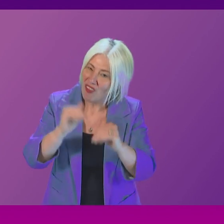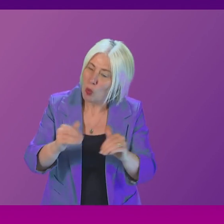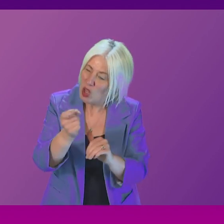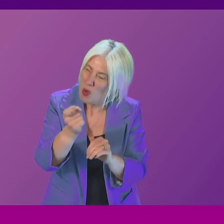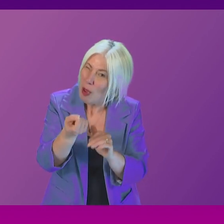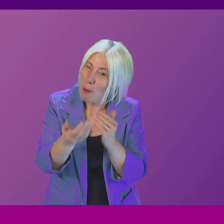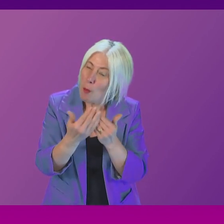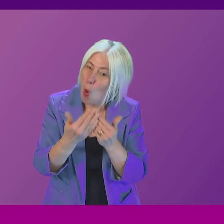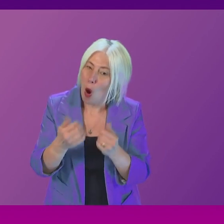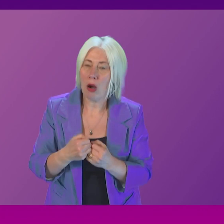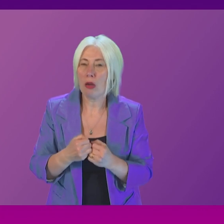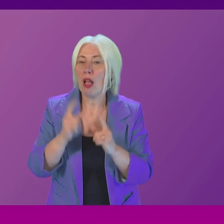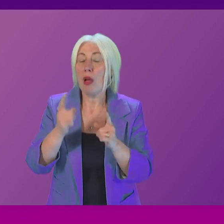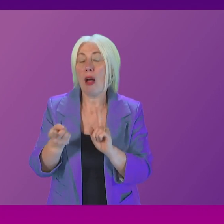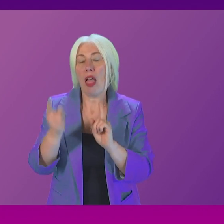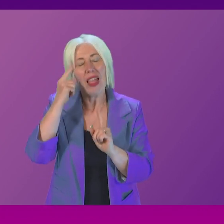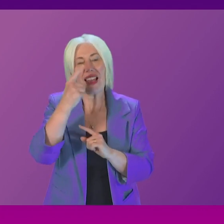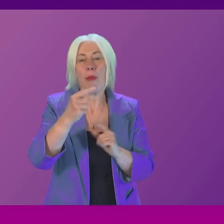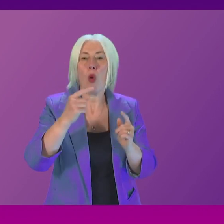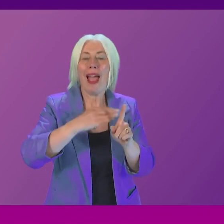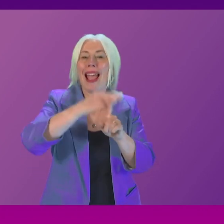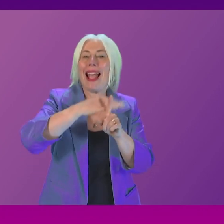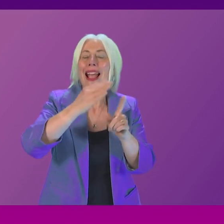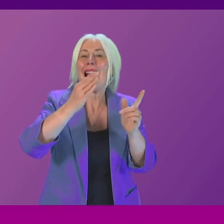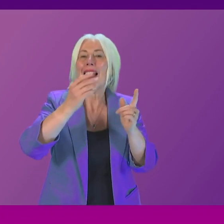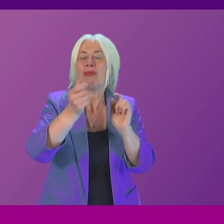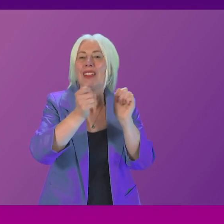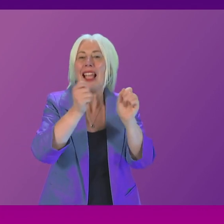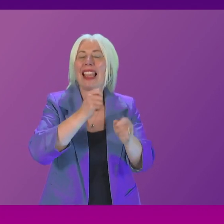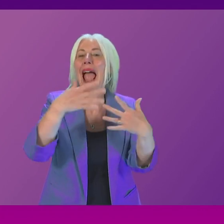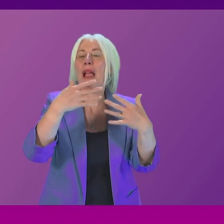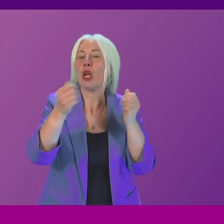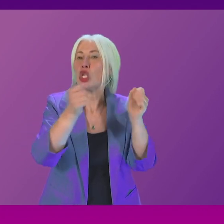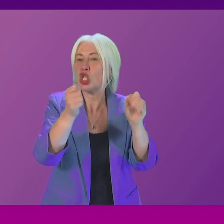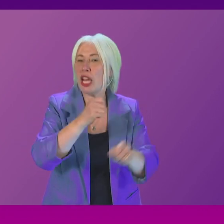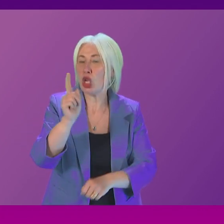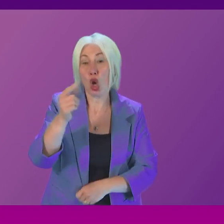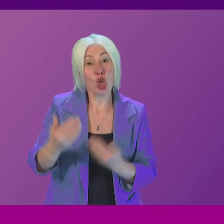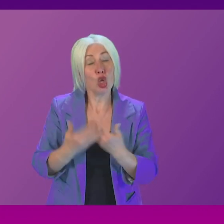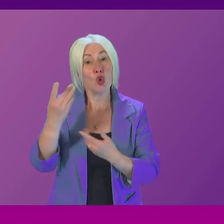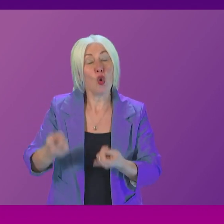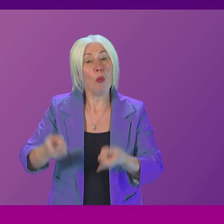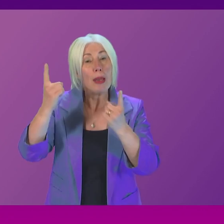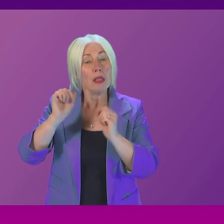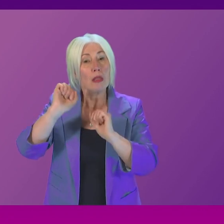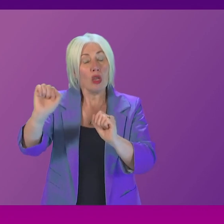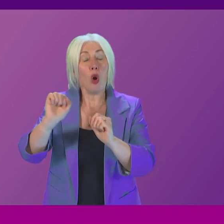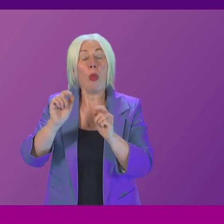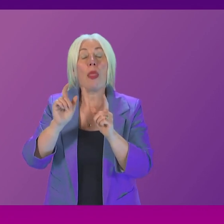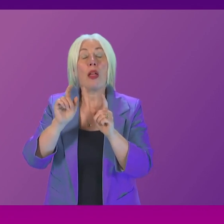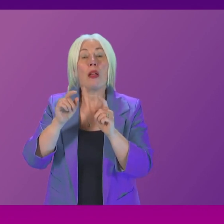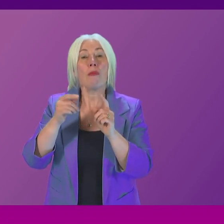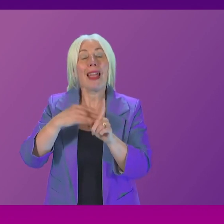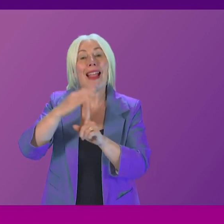bit longer. Turning to the climate change, I wondered what direction you've given to your new ministers on the climate change plan.